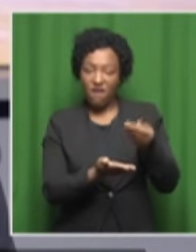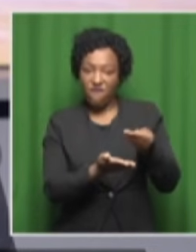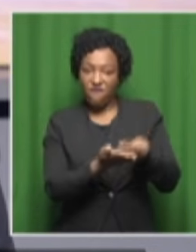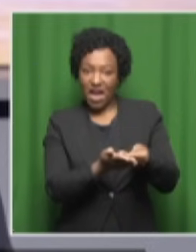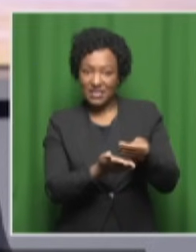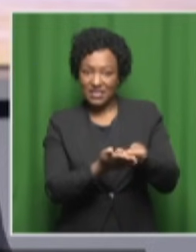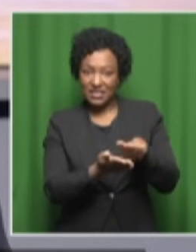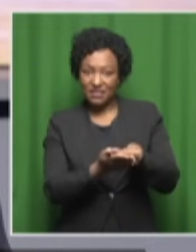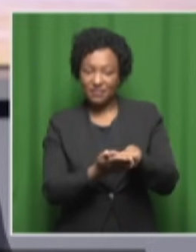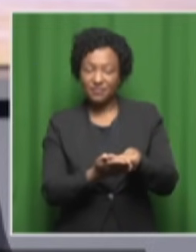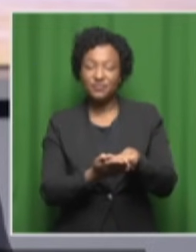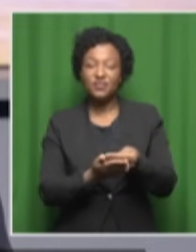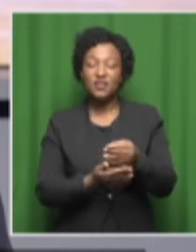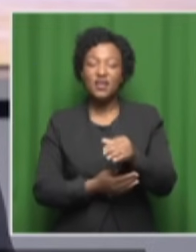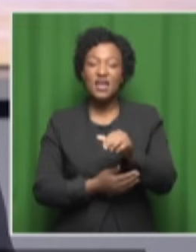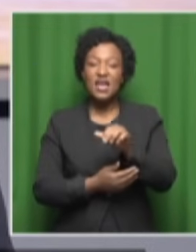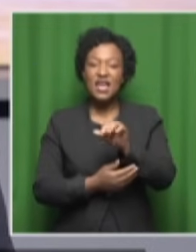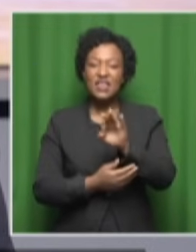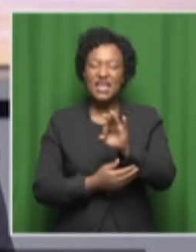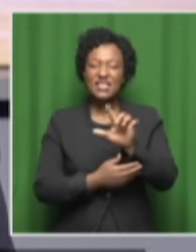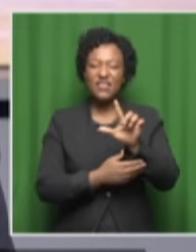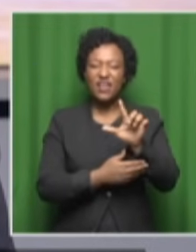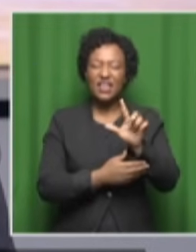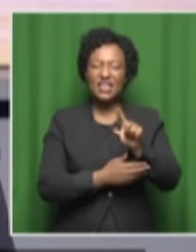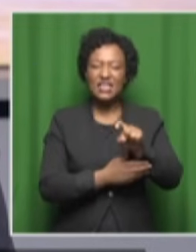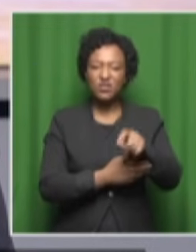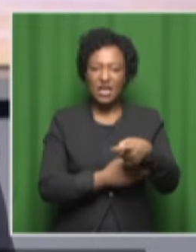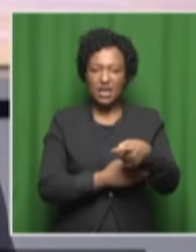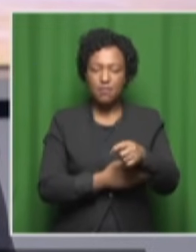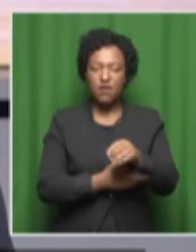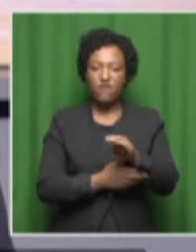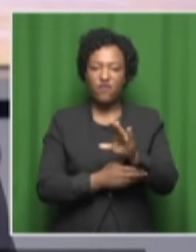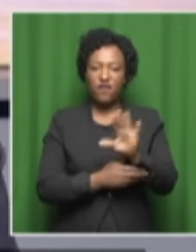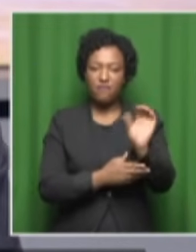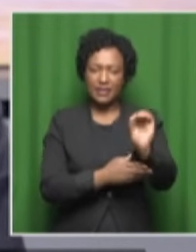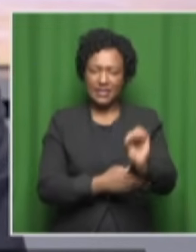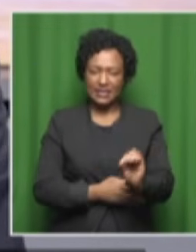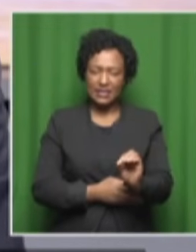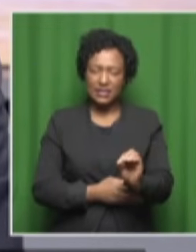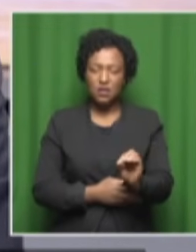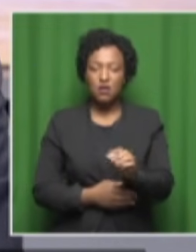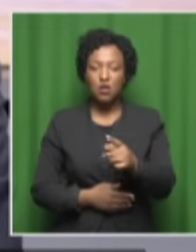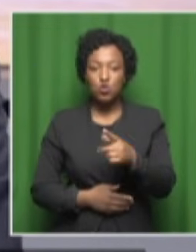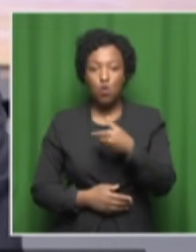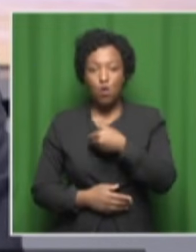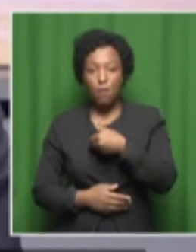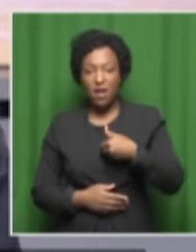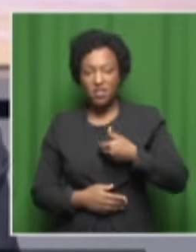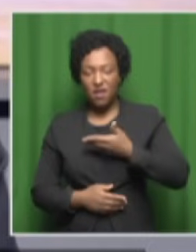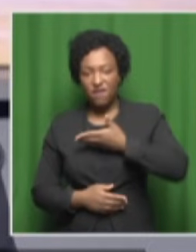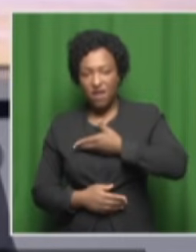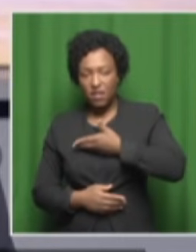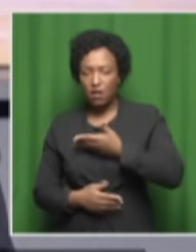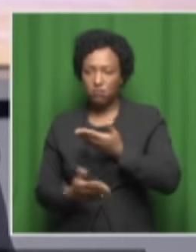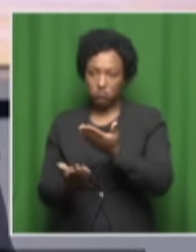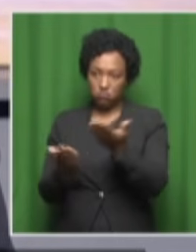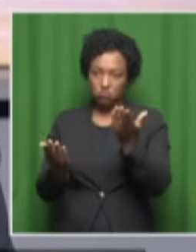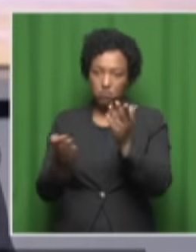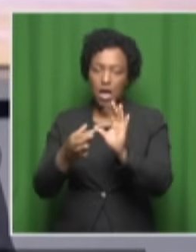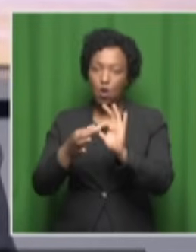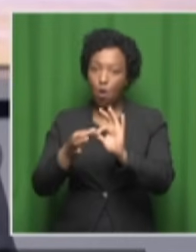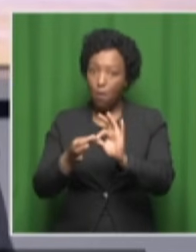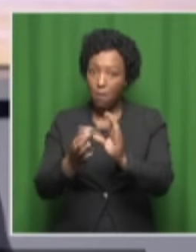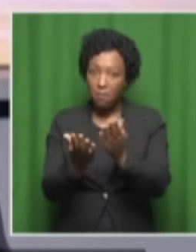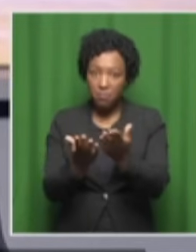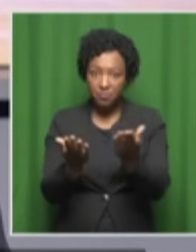45% of those, which is 37,000 in this academic year. Okay. So if you are a parent at home, you know,